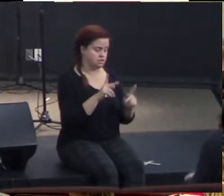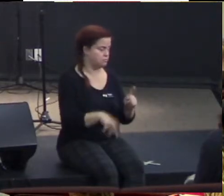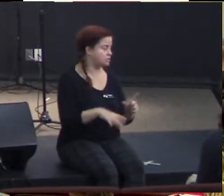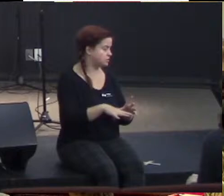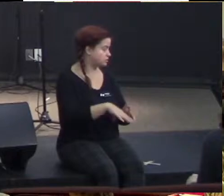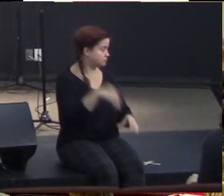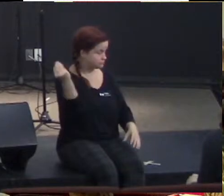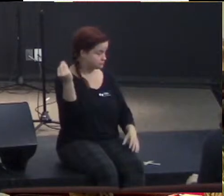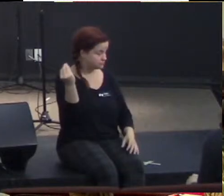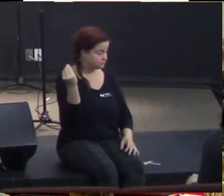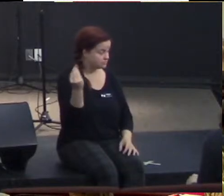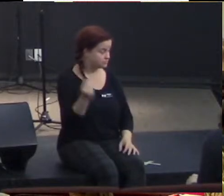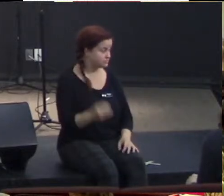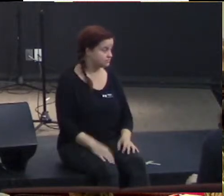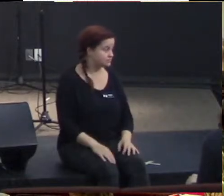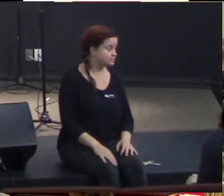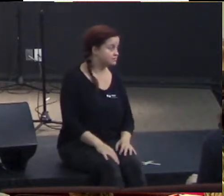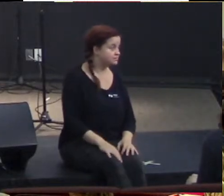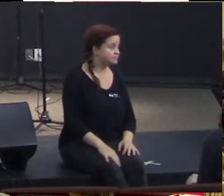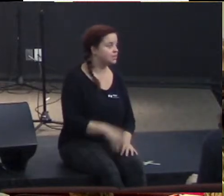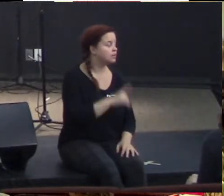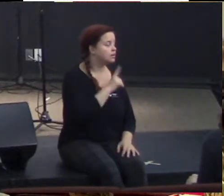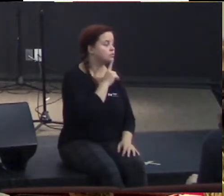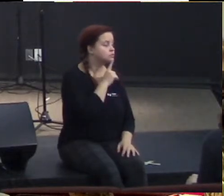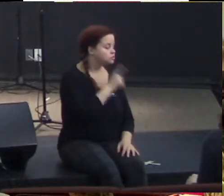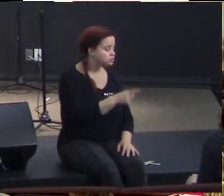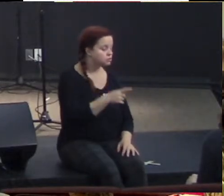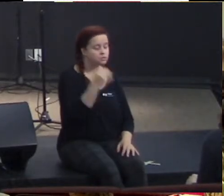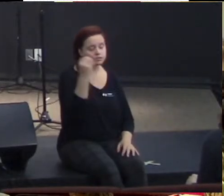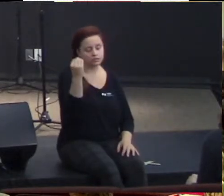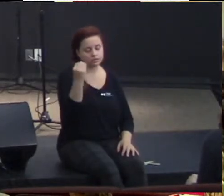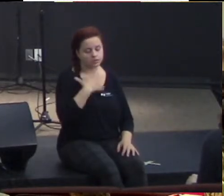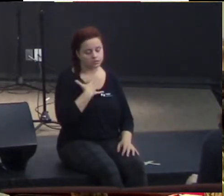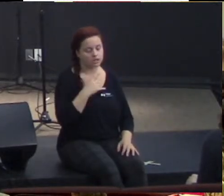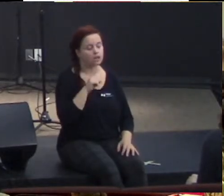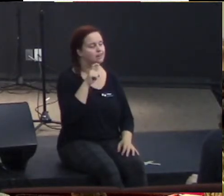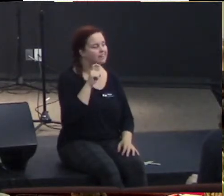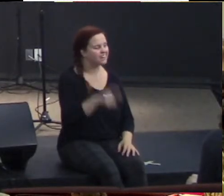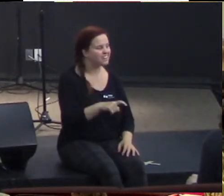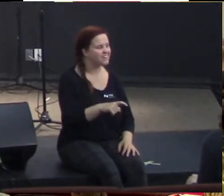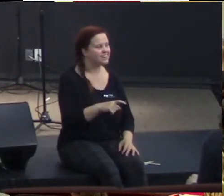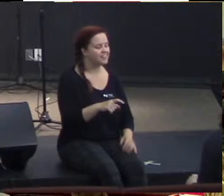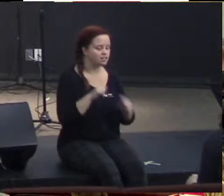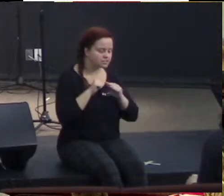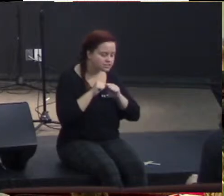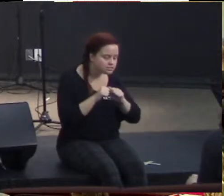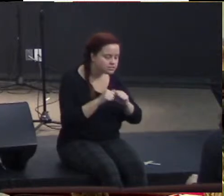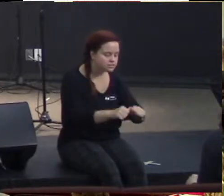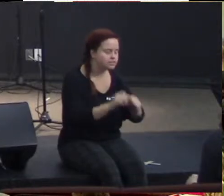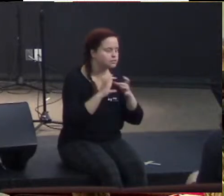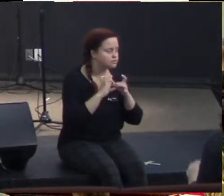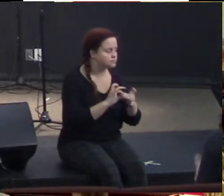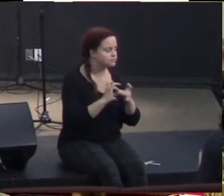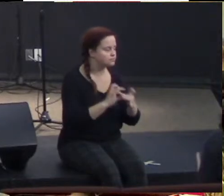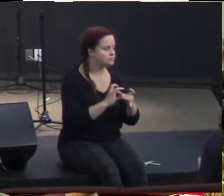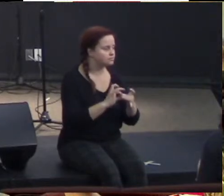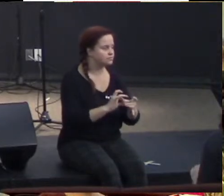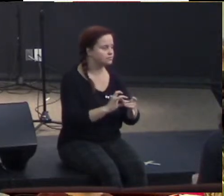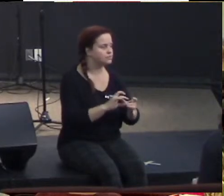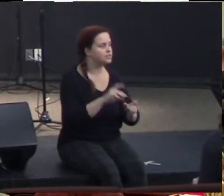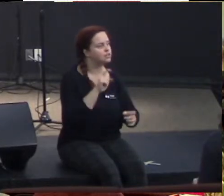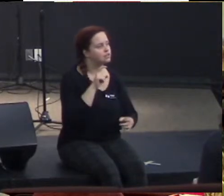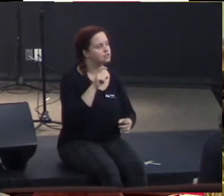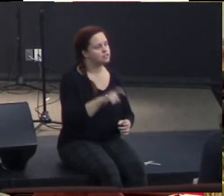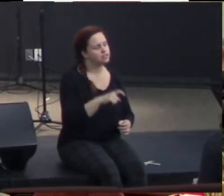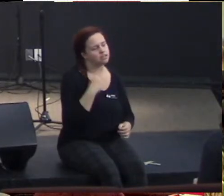And so truth and grace require an ongoing relationship. It requires something that you